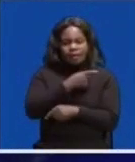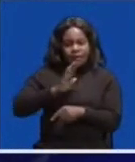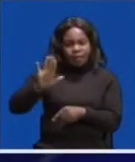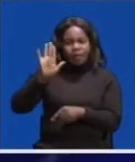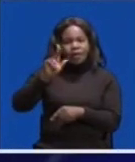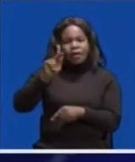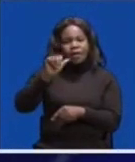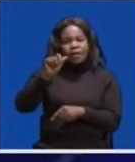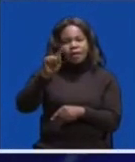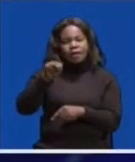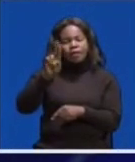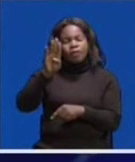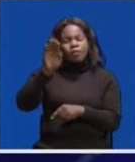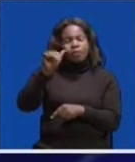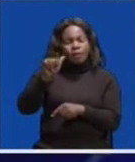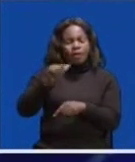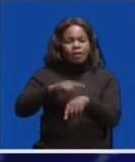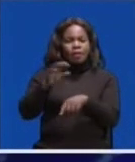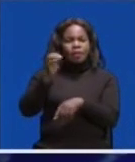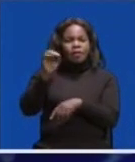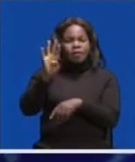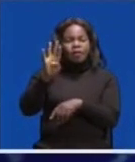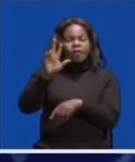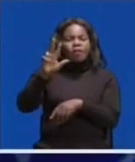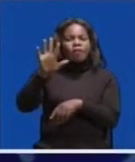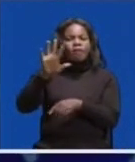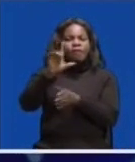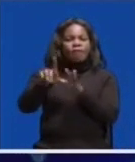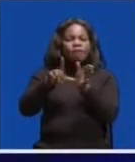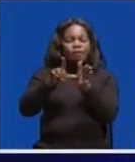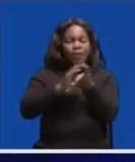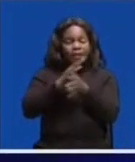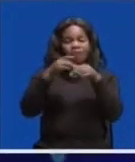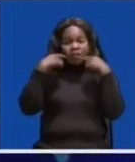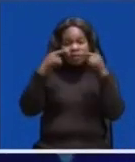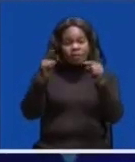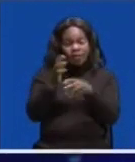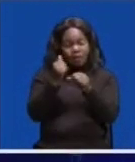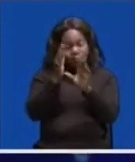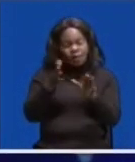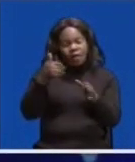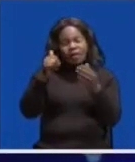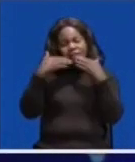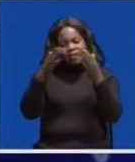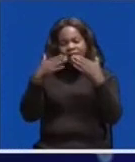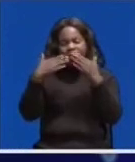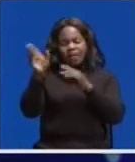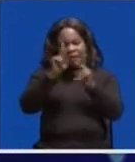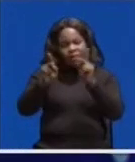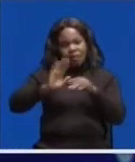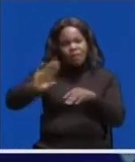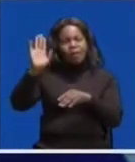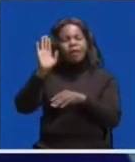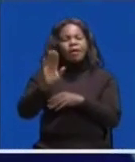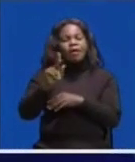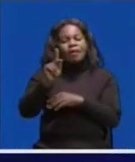at around 04:35 hours. Speaking after he was declared winner, Mr. Kapalasa thanked the people of Katuba for the